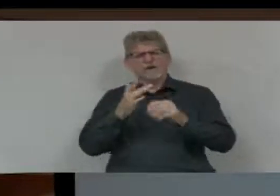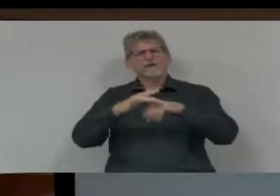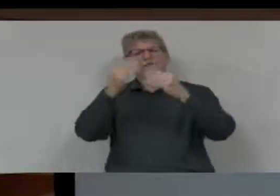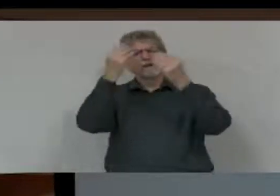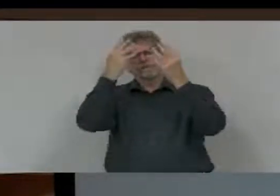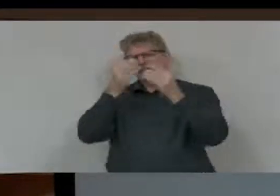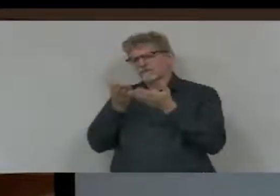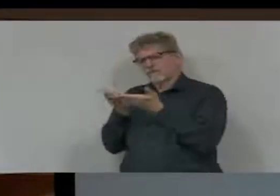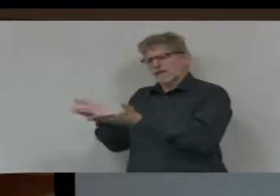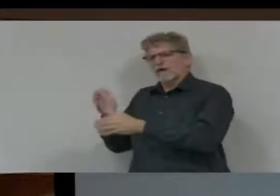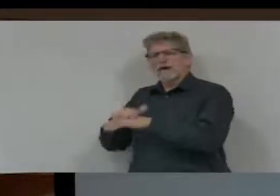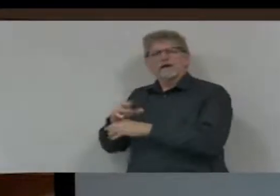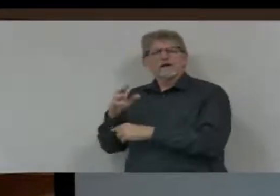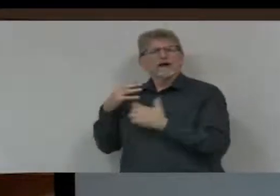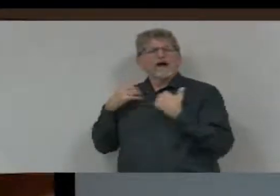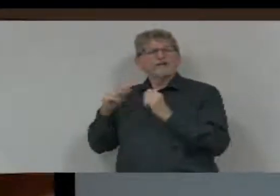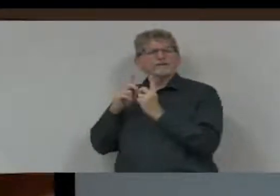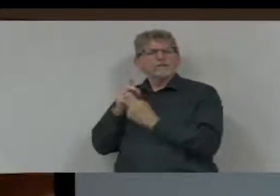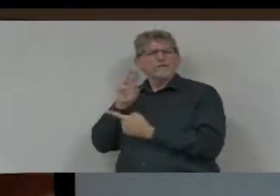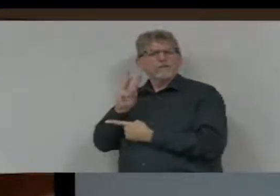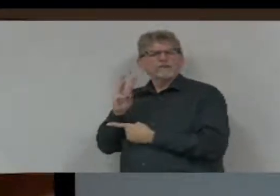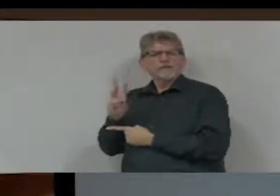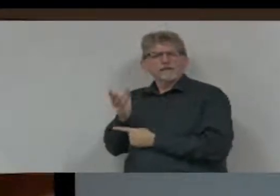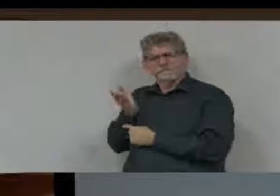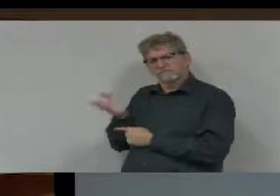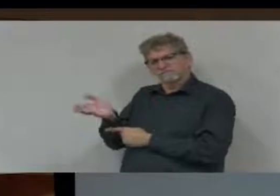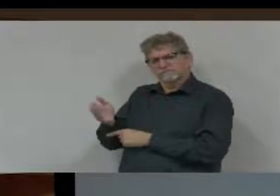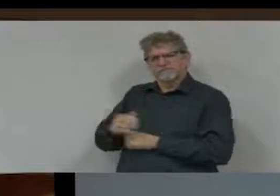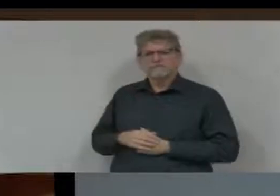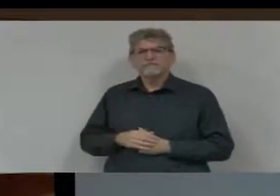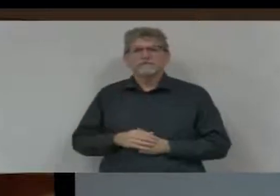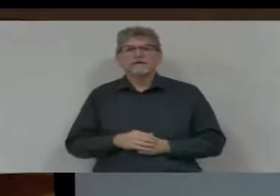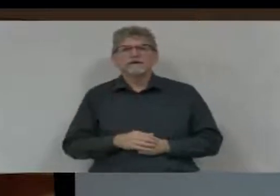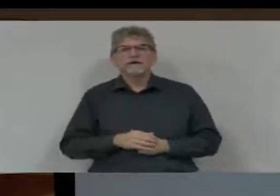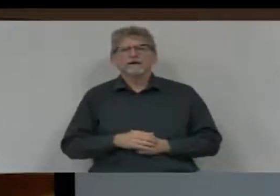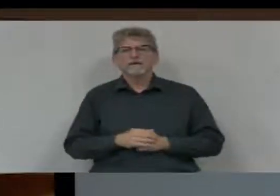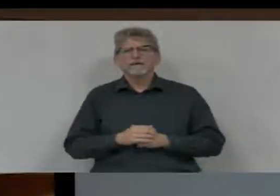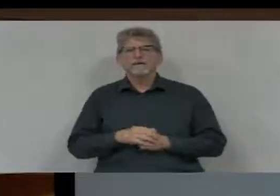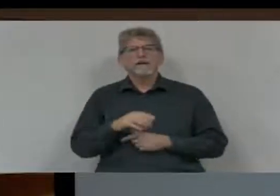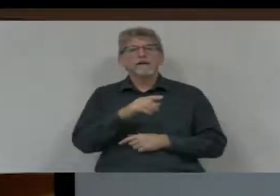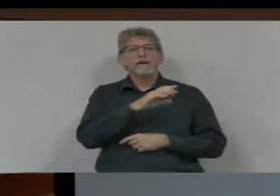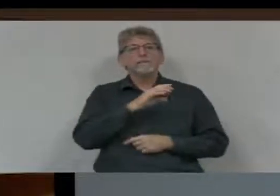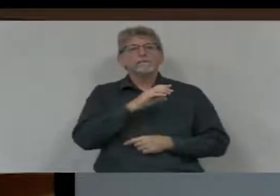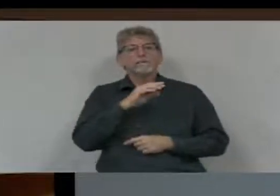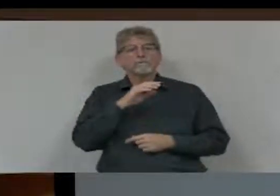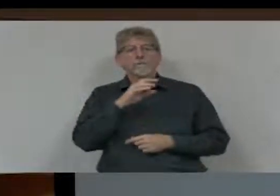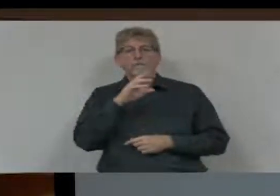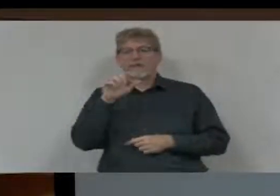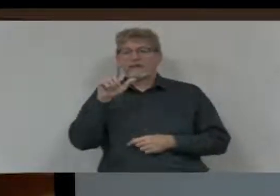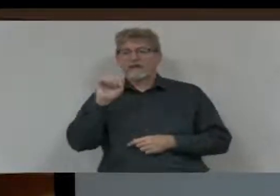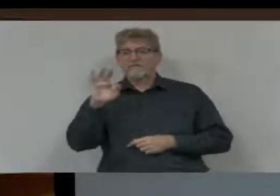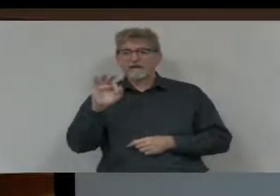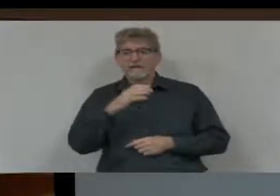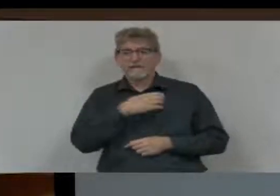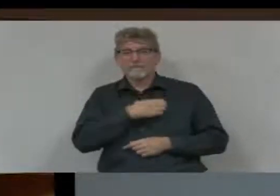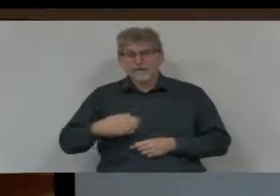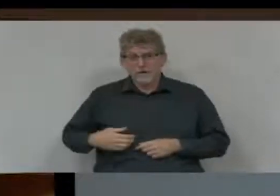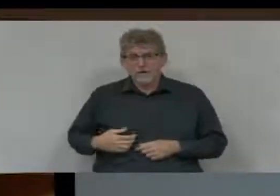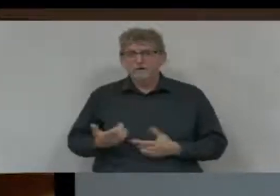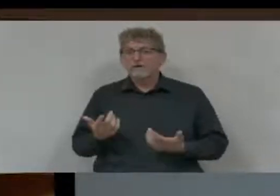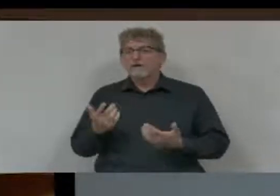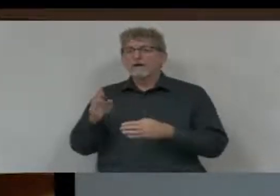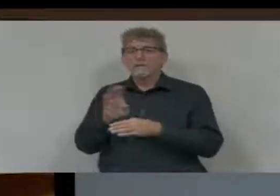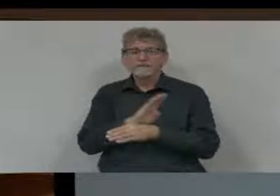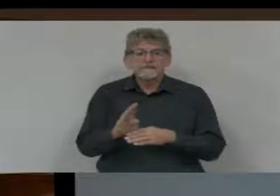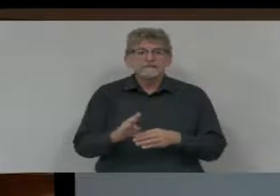I applaud Mayor Dennis and the City of West Lafayette, Purdue University, and local businesses and organizations for keeping their mask mandates. Their